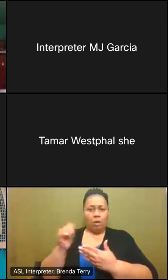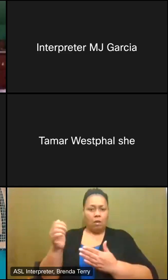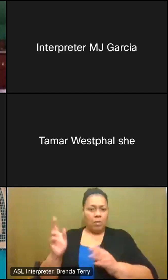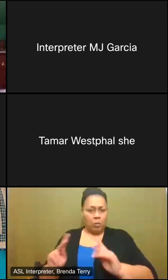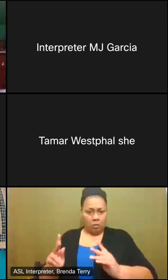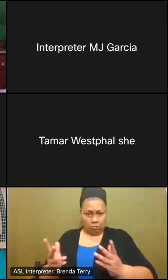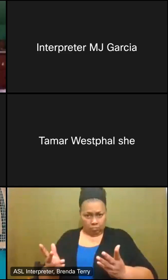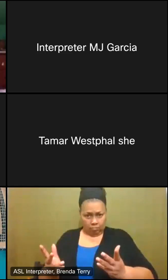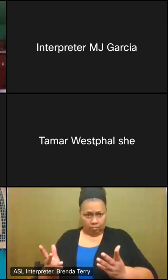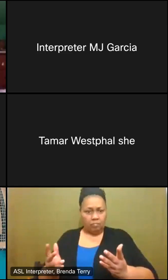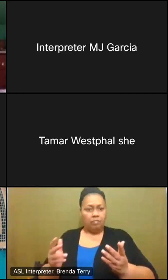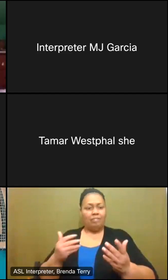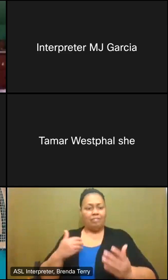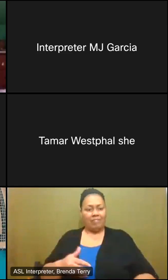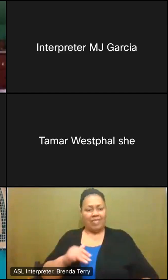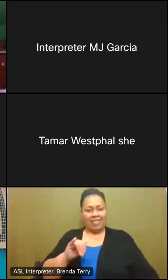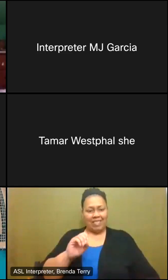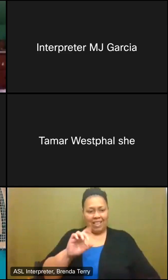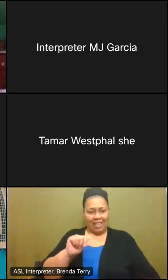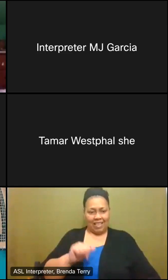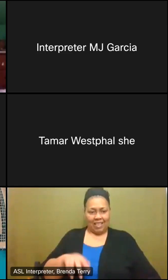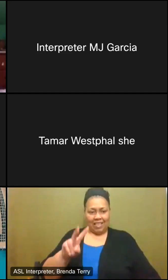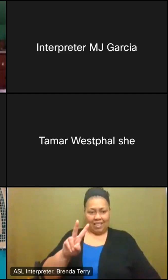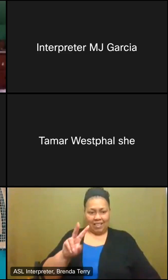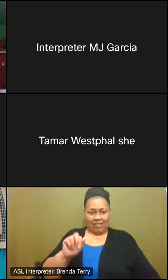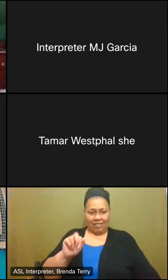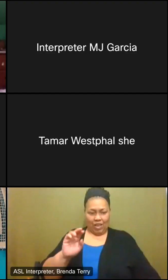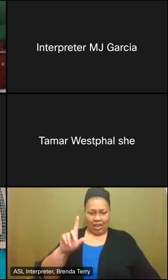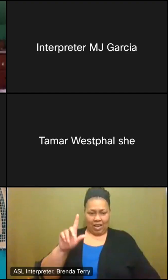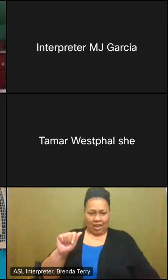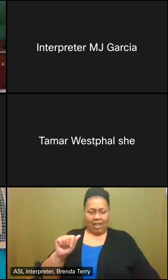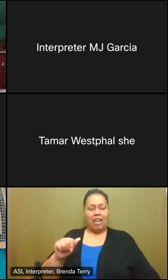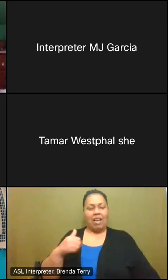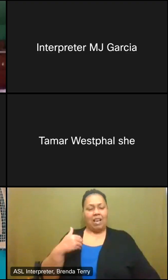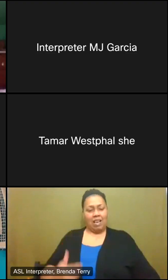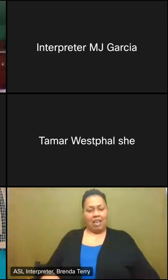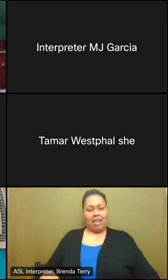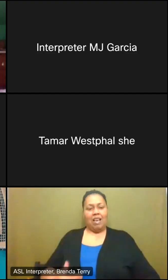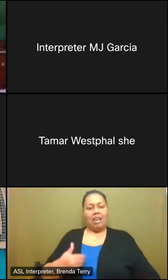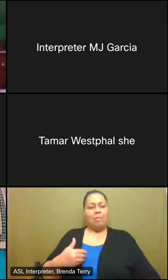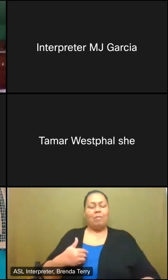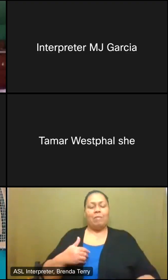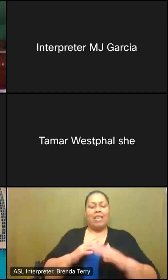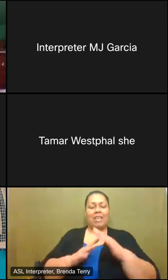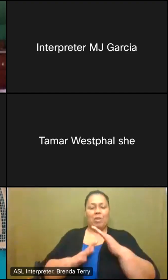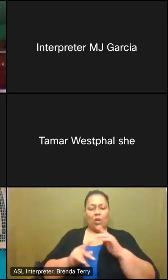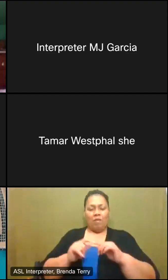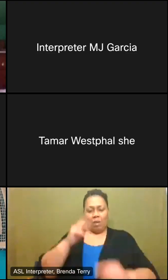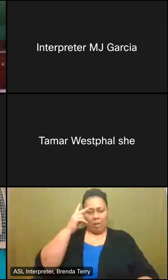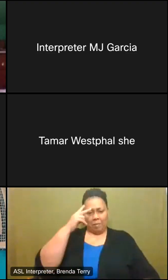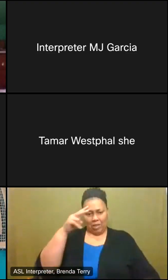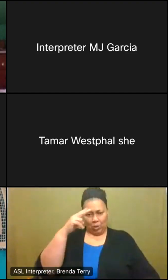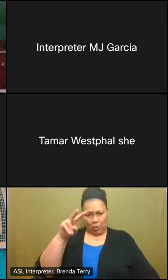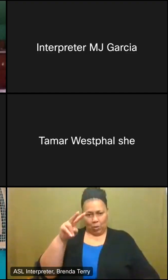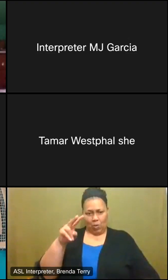so glad. So my name is Isela Varela. I'm immigrant. I came from Mexico, I believe